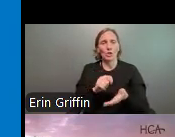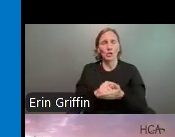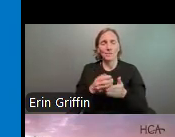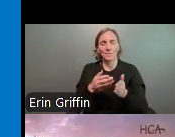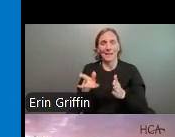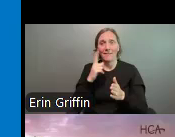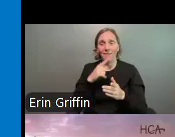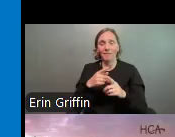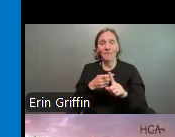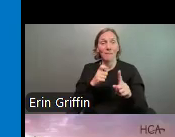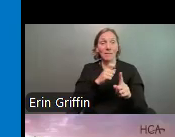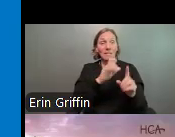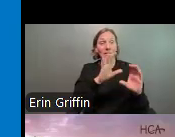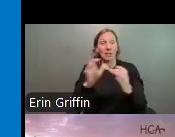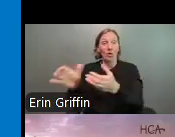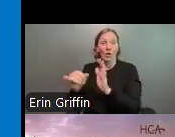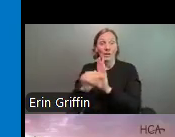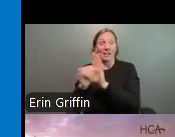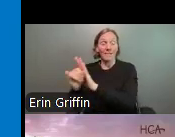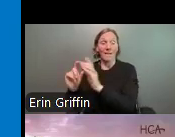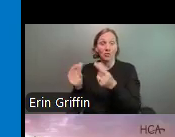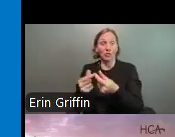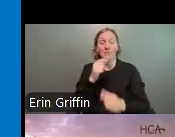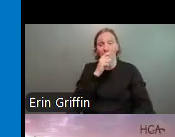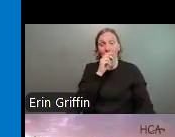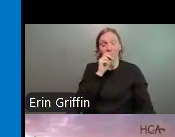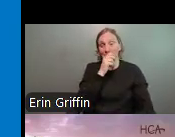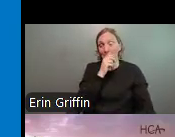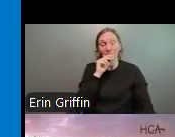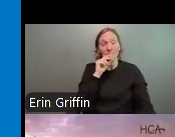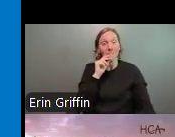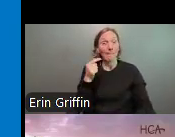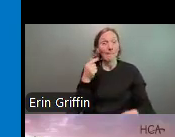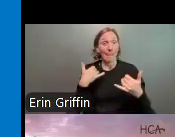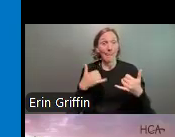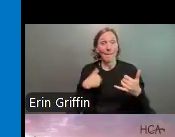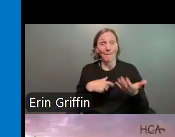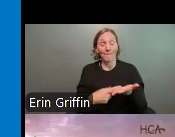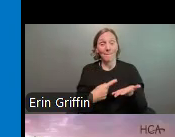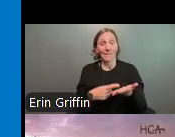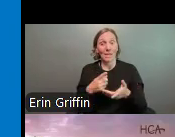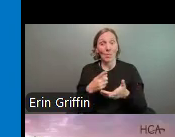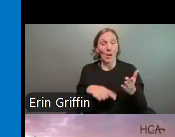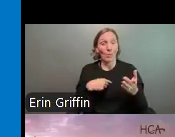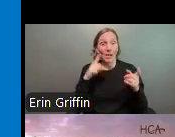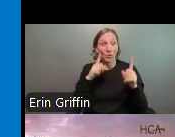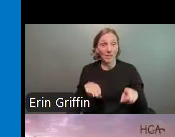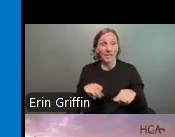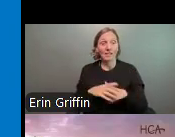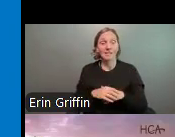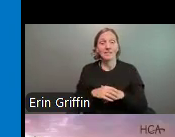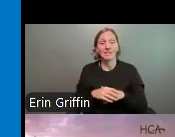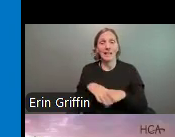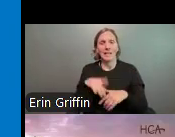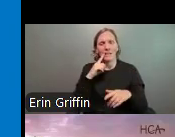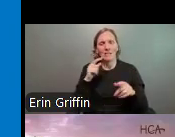But yeah, I mean, at this point, this is kind of what we've talked about, what we've agreed on. Like, I guess there's a possibility that things could